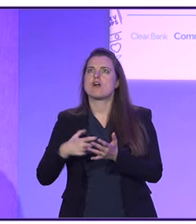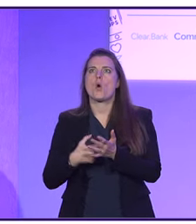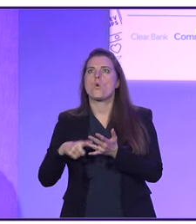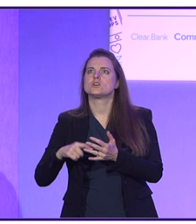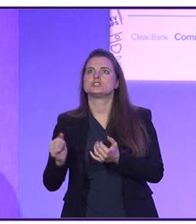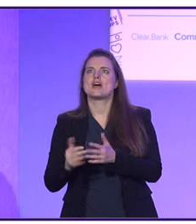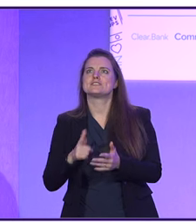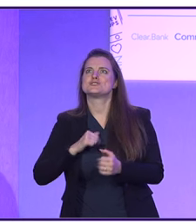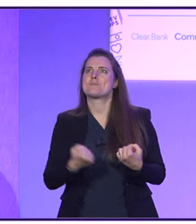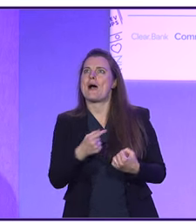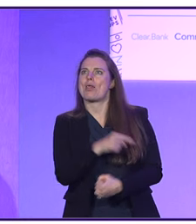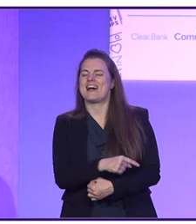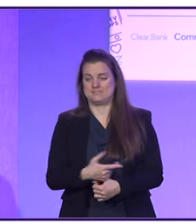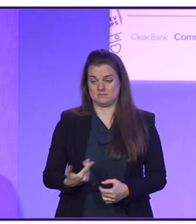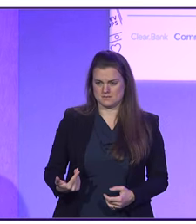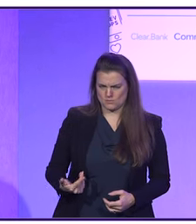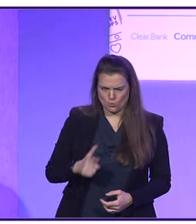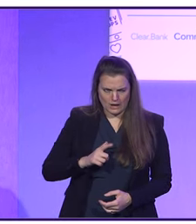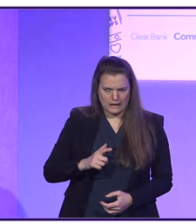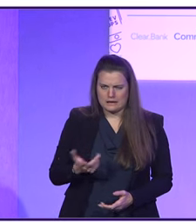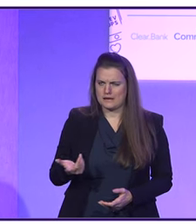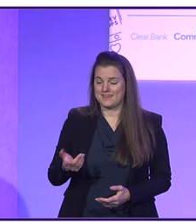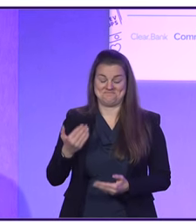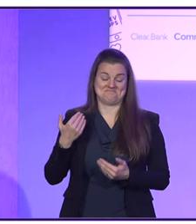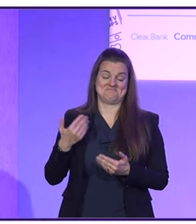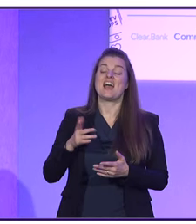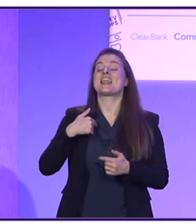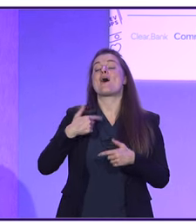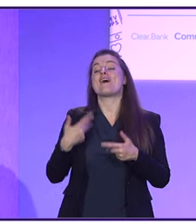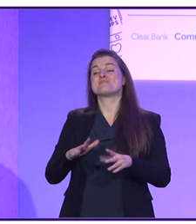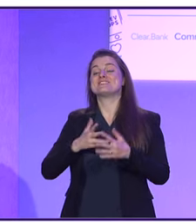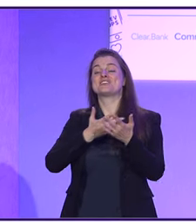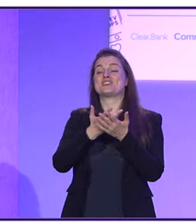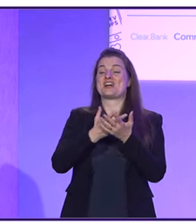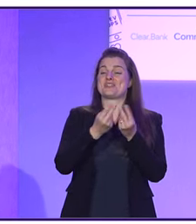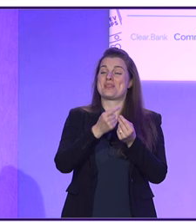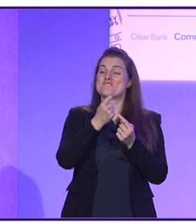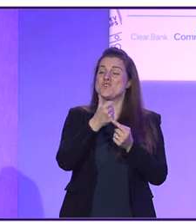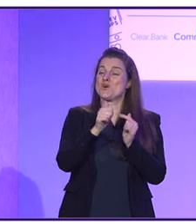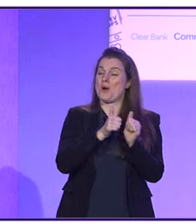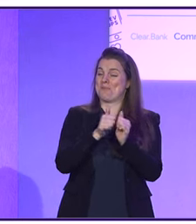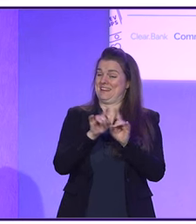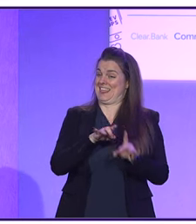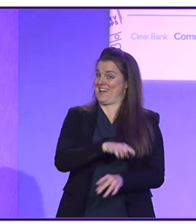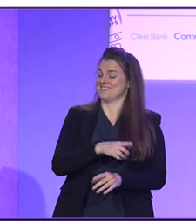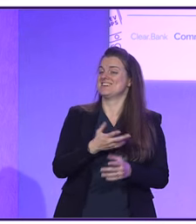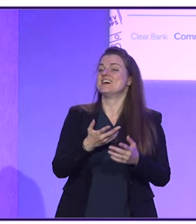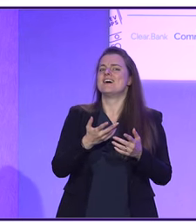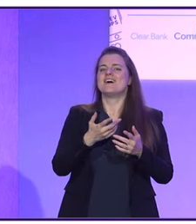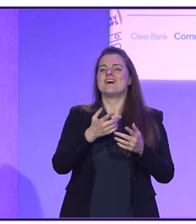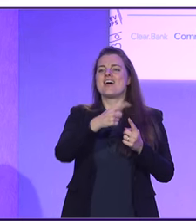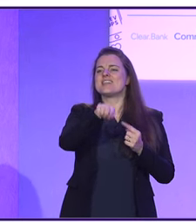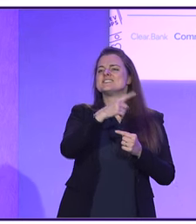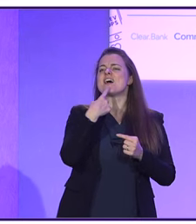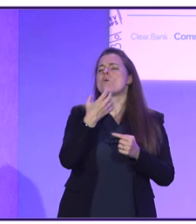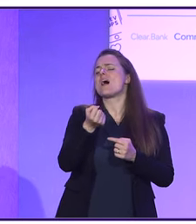don't know why, and in most of these companies as well, in my experience, I consulted for a few of them, and actually, it's like, we have